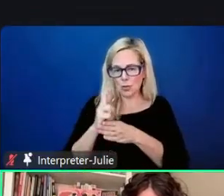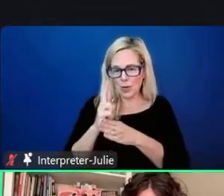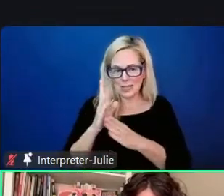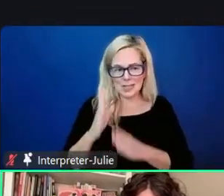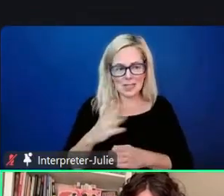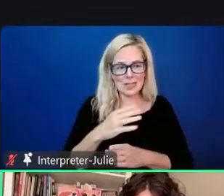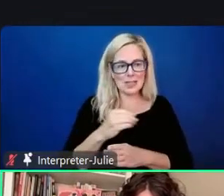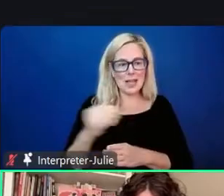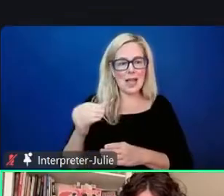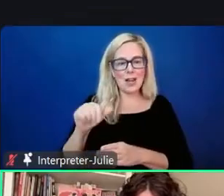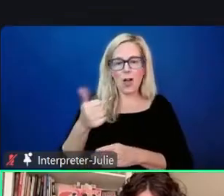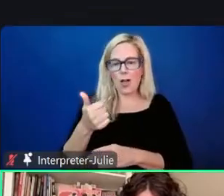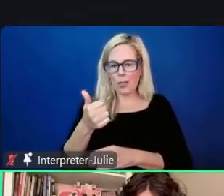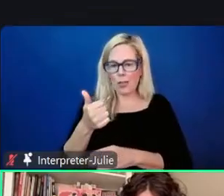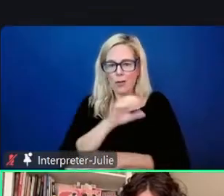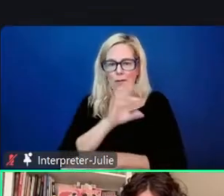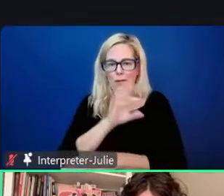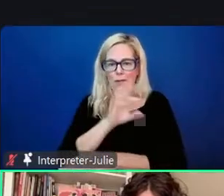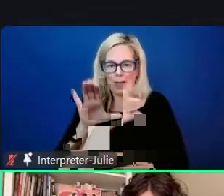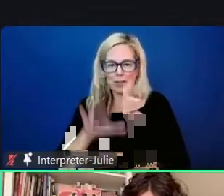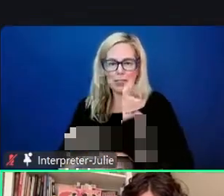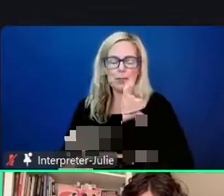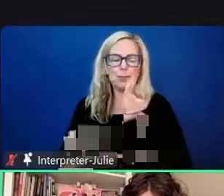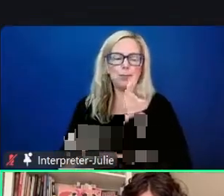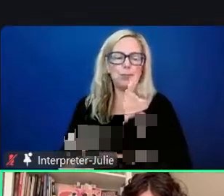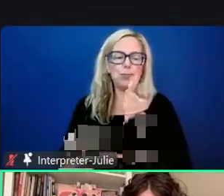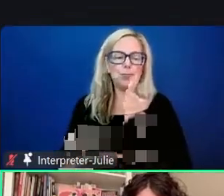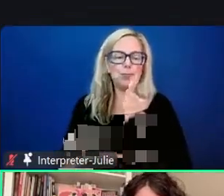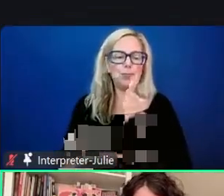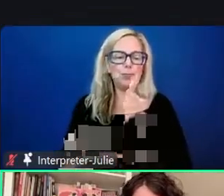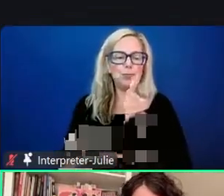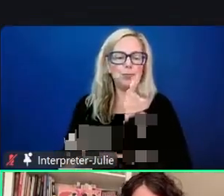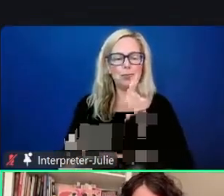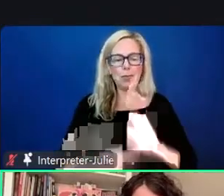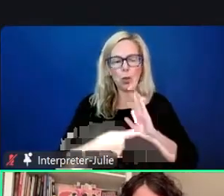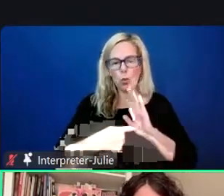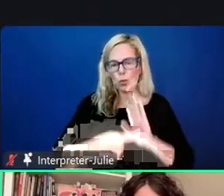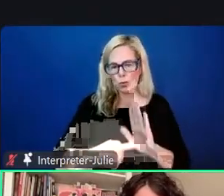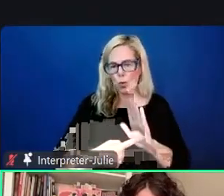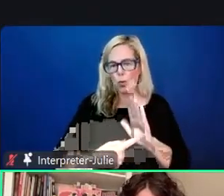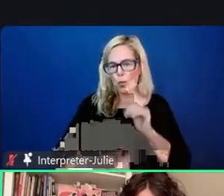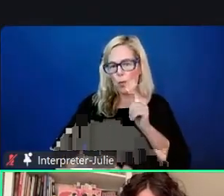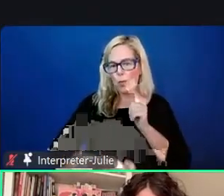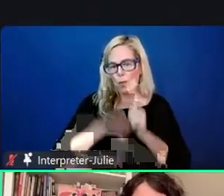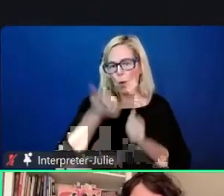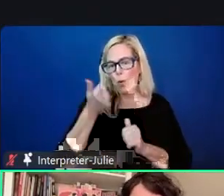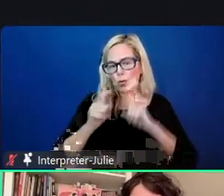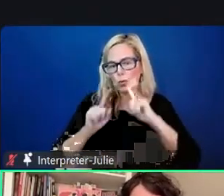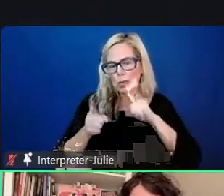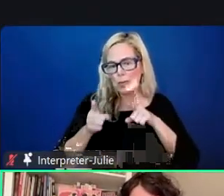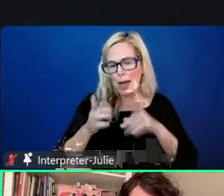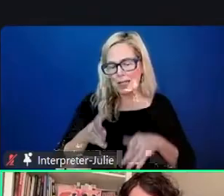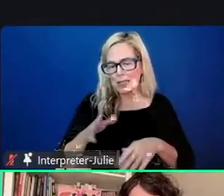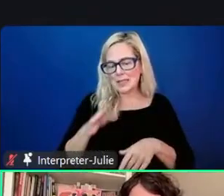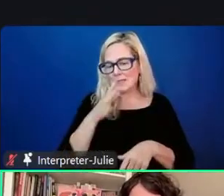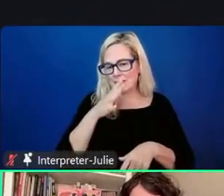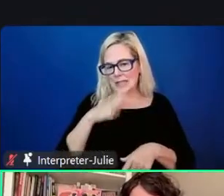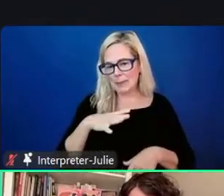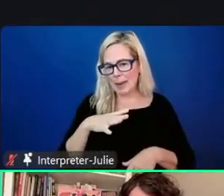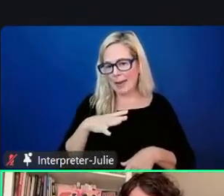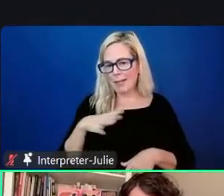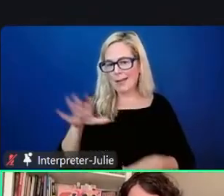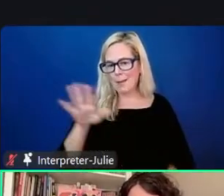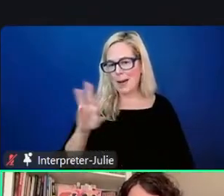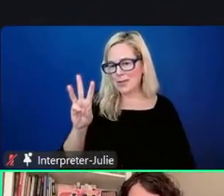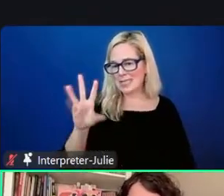we have some of our demographics on the slide, just showing that a majority of our respondents were female, about 65%,